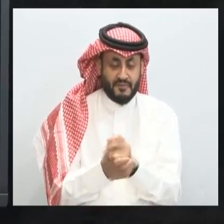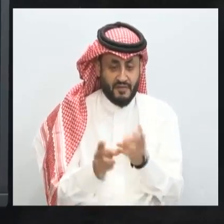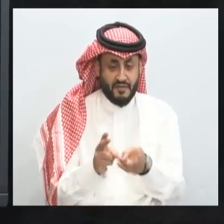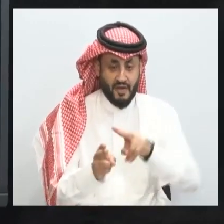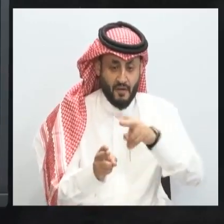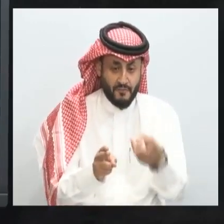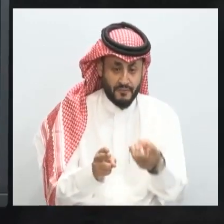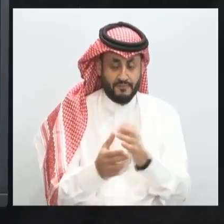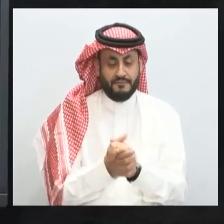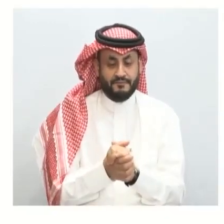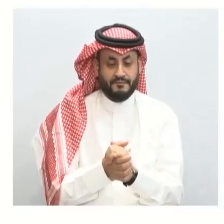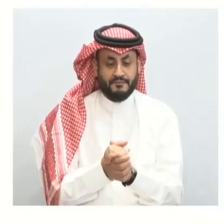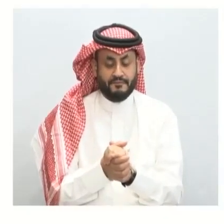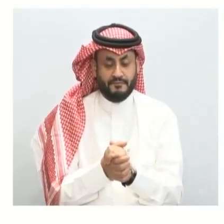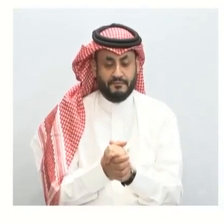opposite.